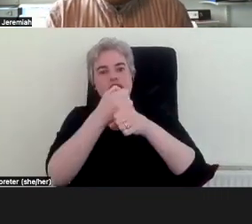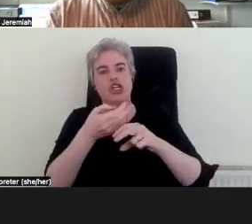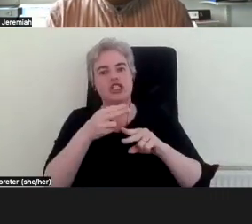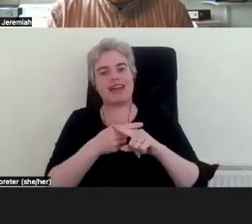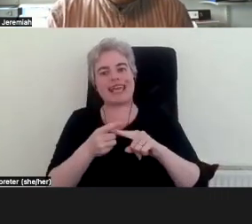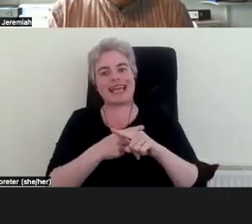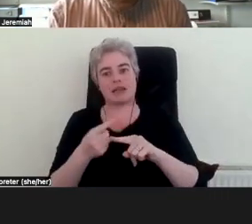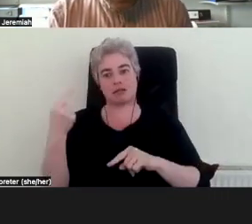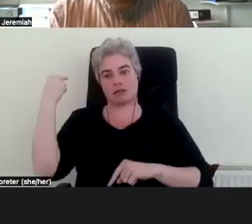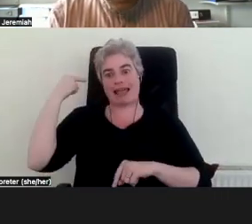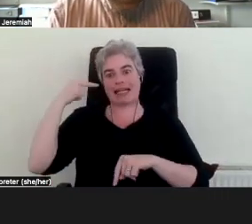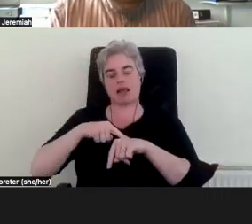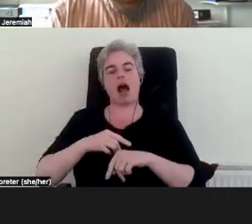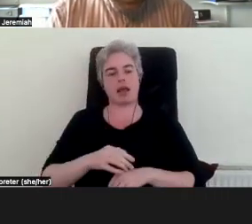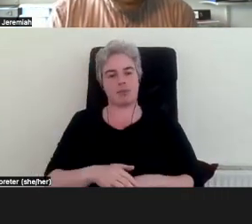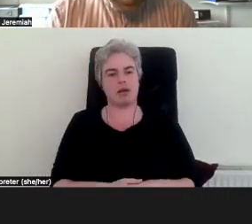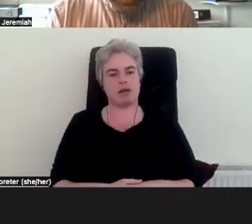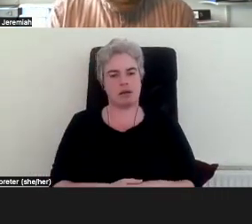in time.